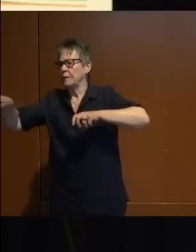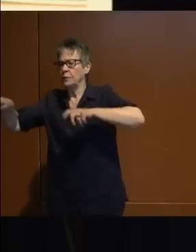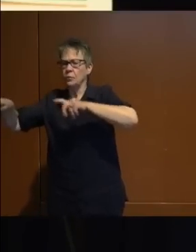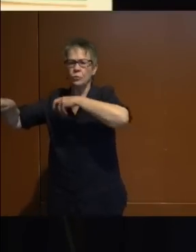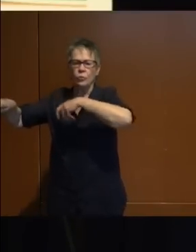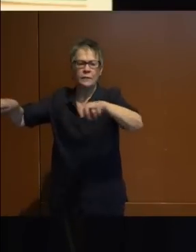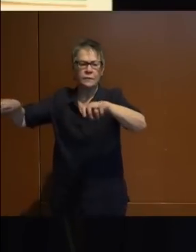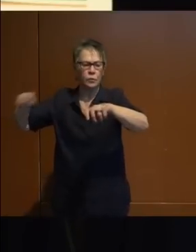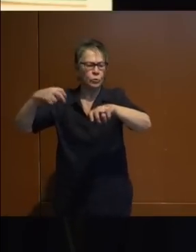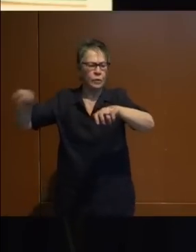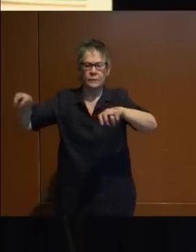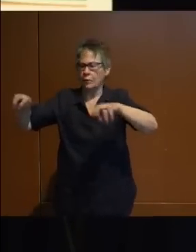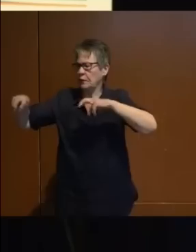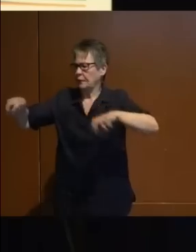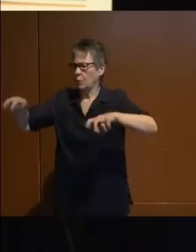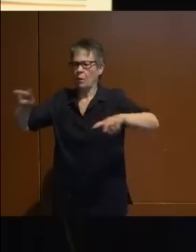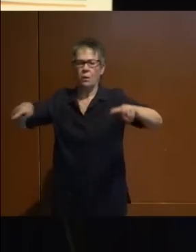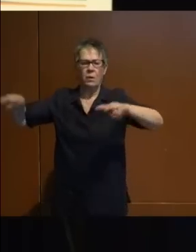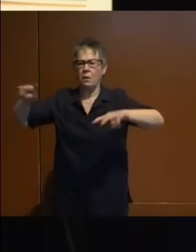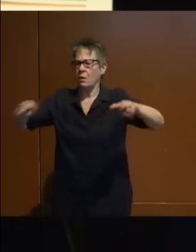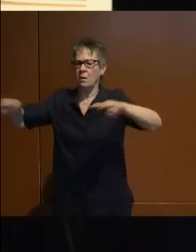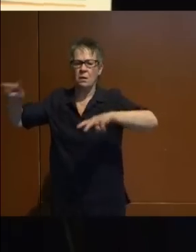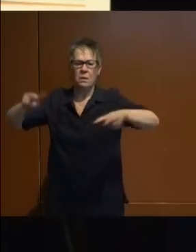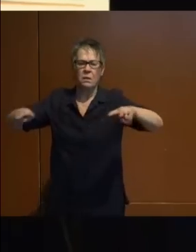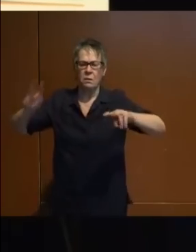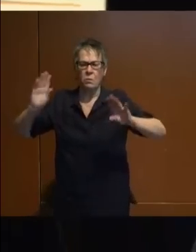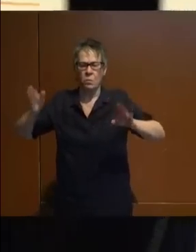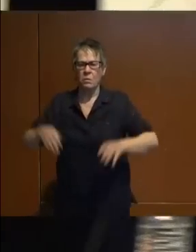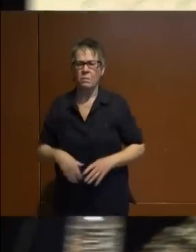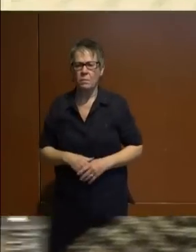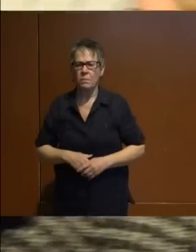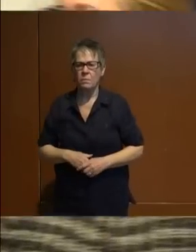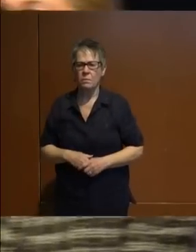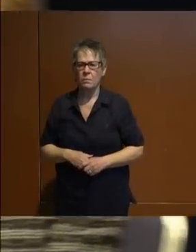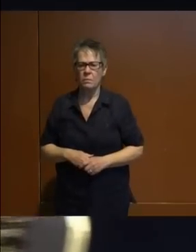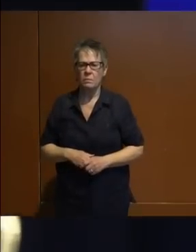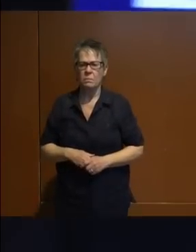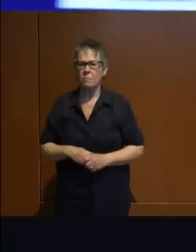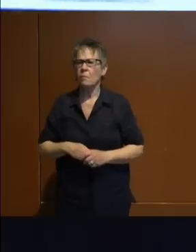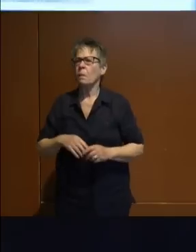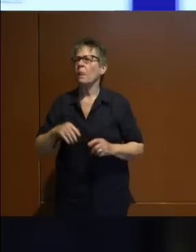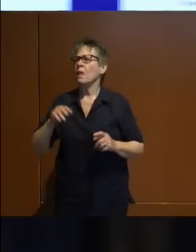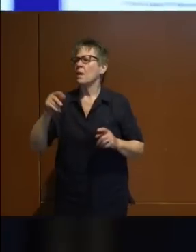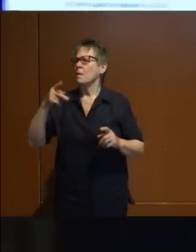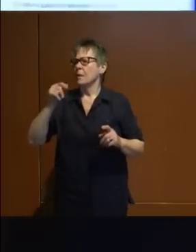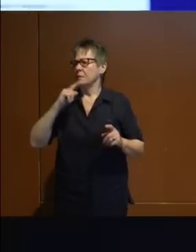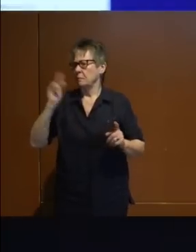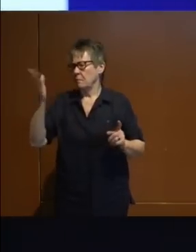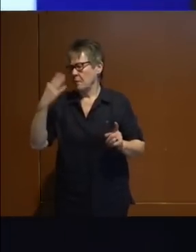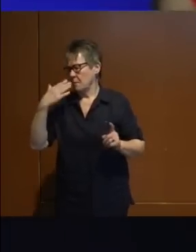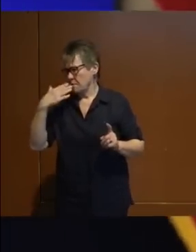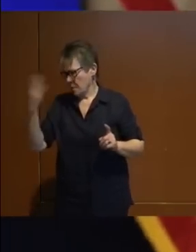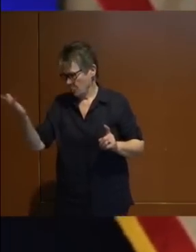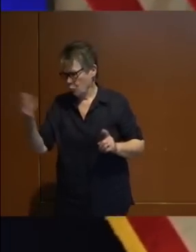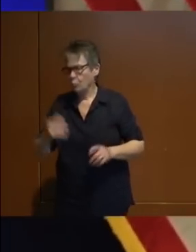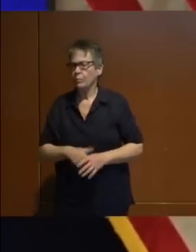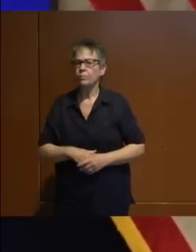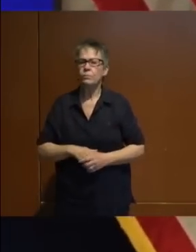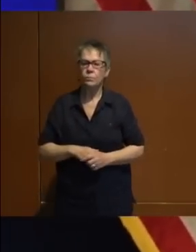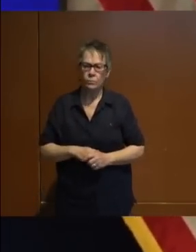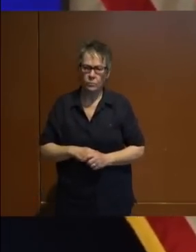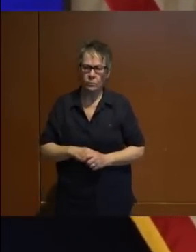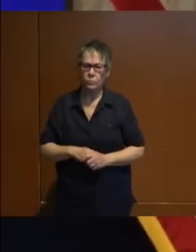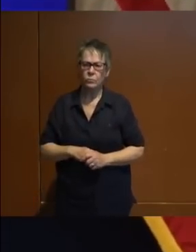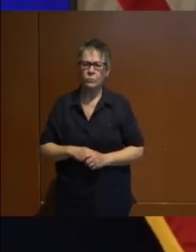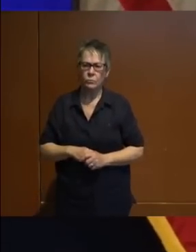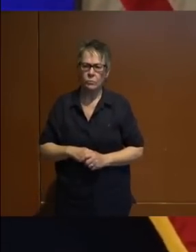Did that help? Okay. Thank you, Matt. John? First, I have a question from Mike Kettling at the